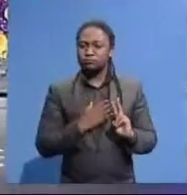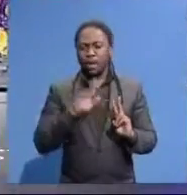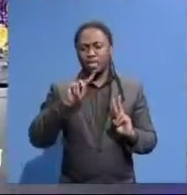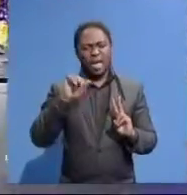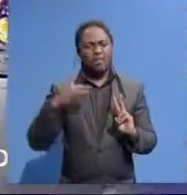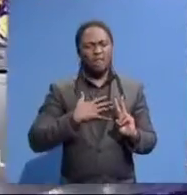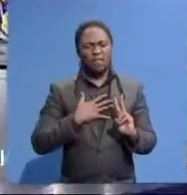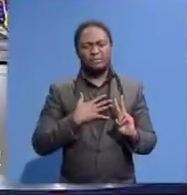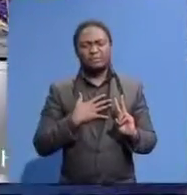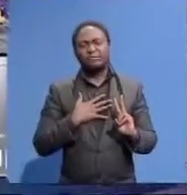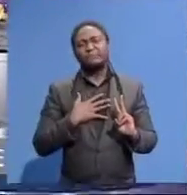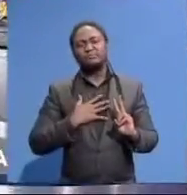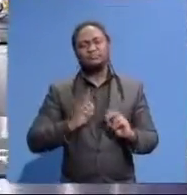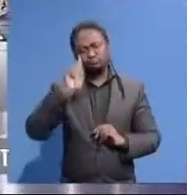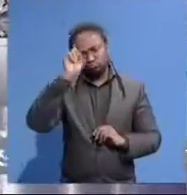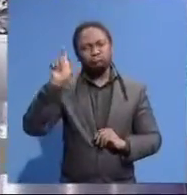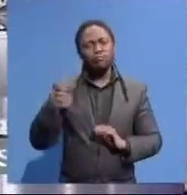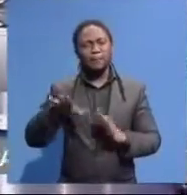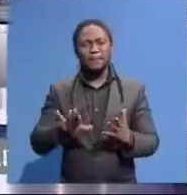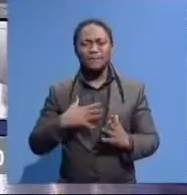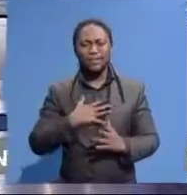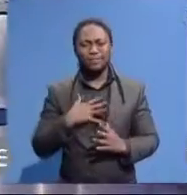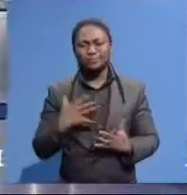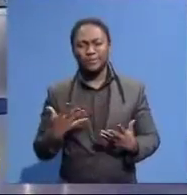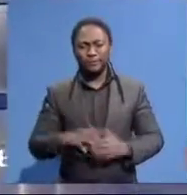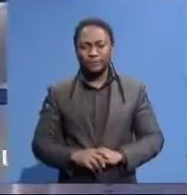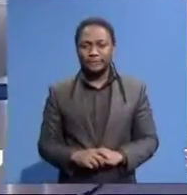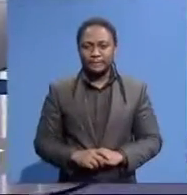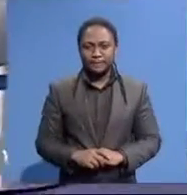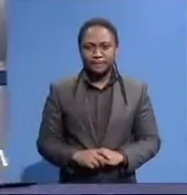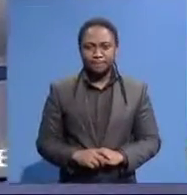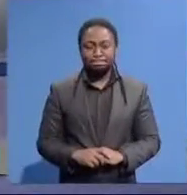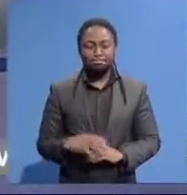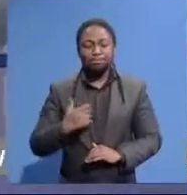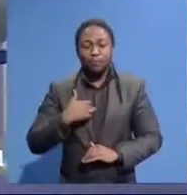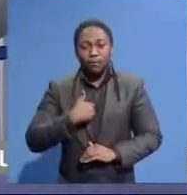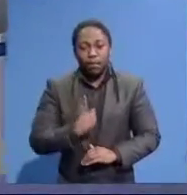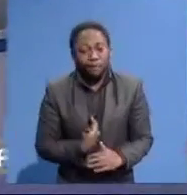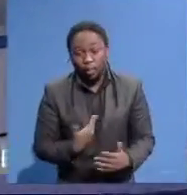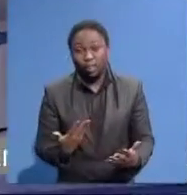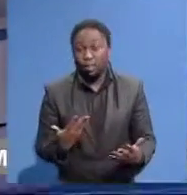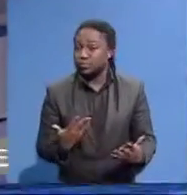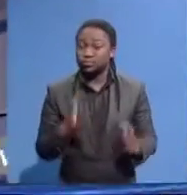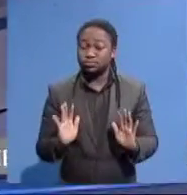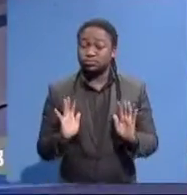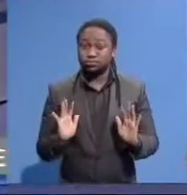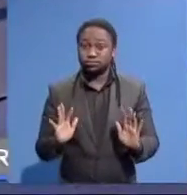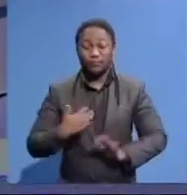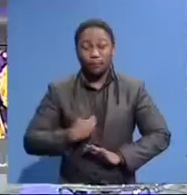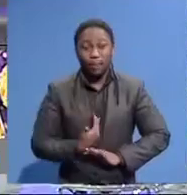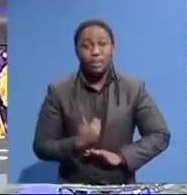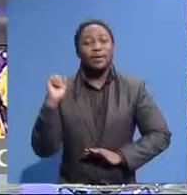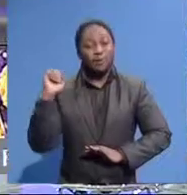loss of Madiba? How are you feeling it yourself? It is so painful in so many ways. It was